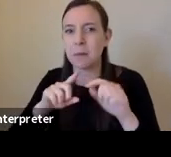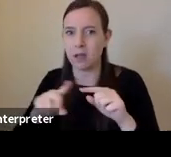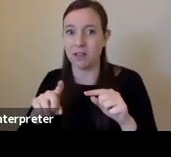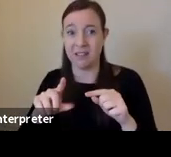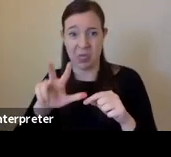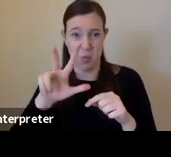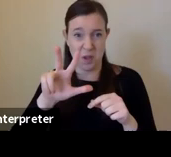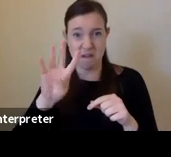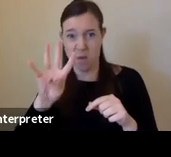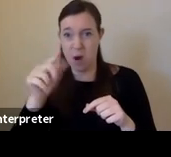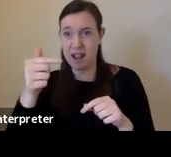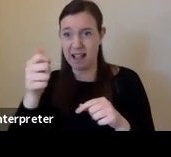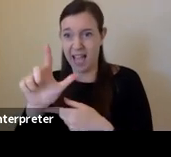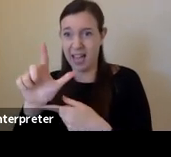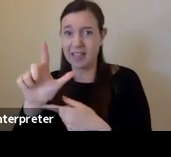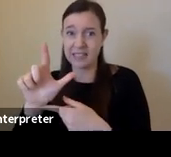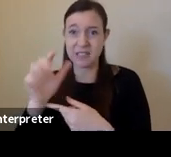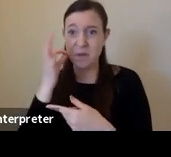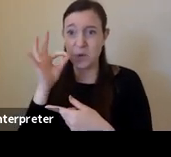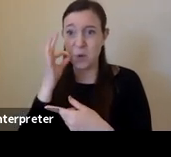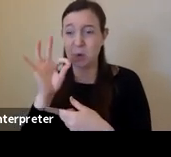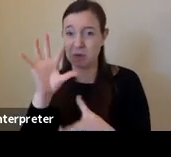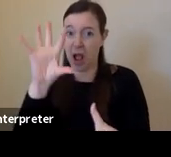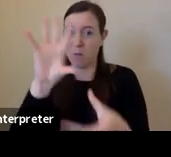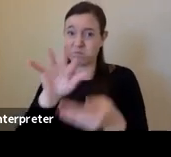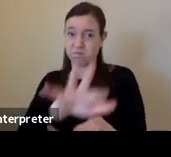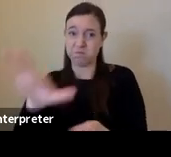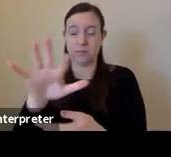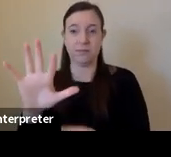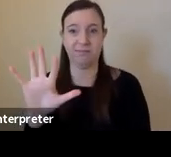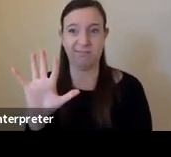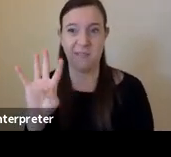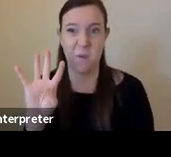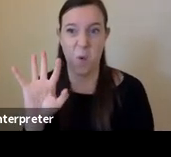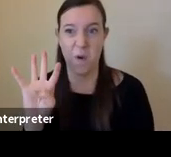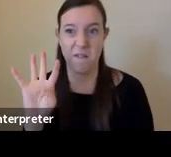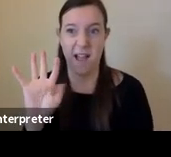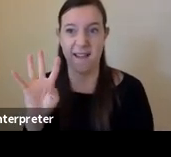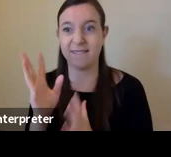4 gallons, yeah, that will take about 4 to 5 hours with cooking.